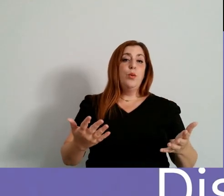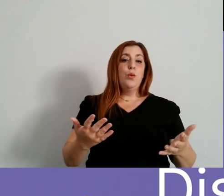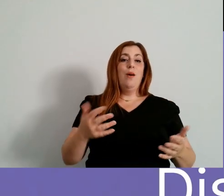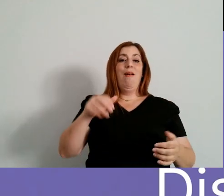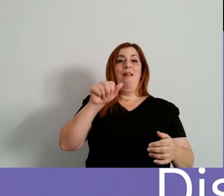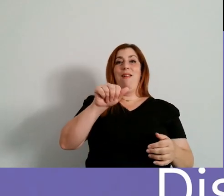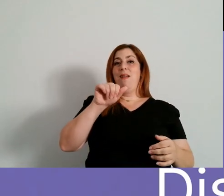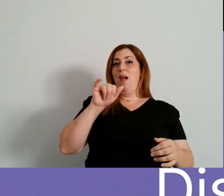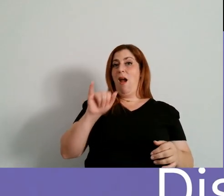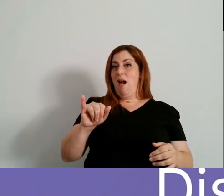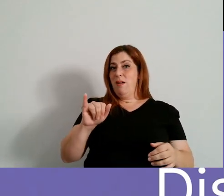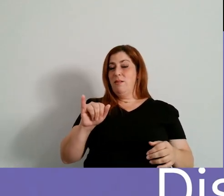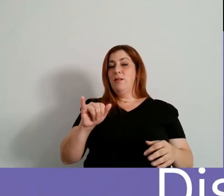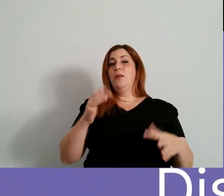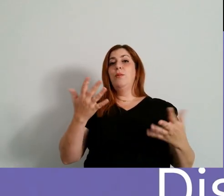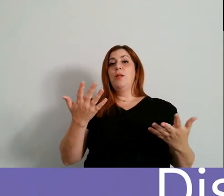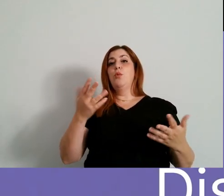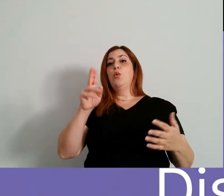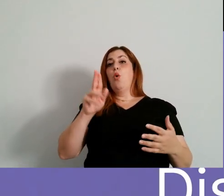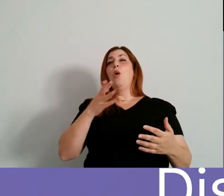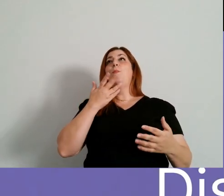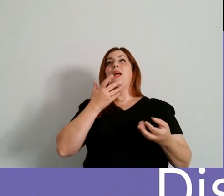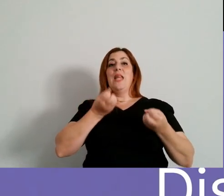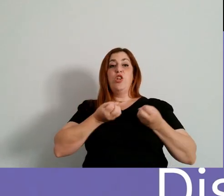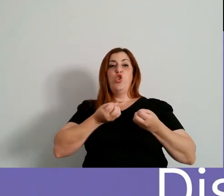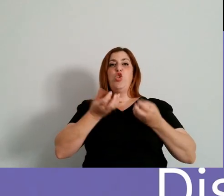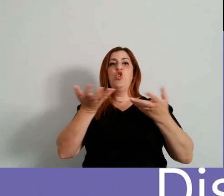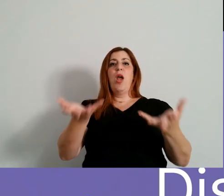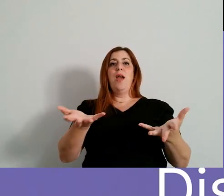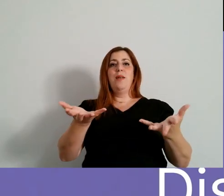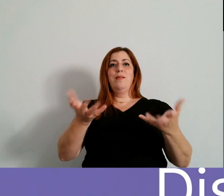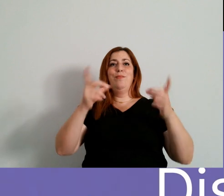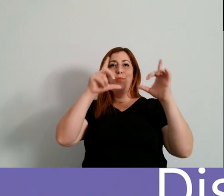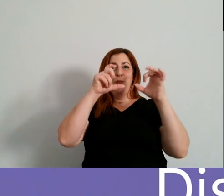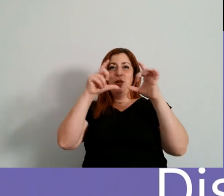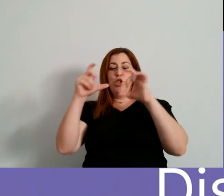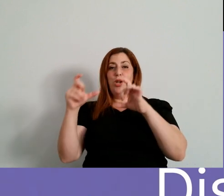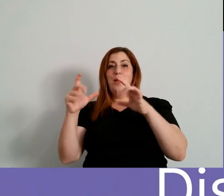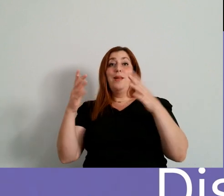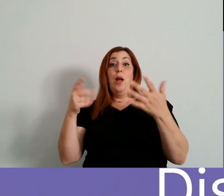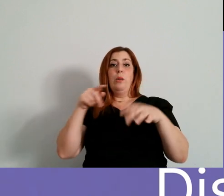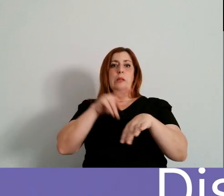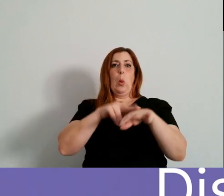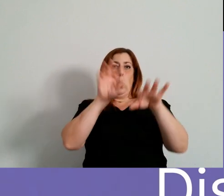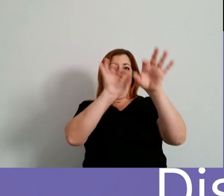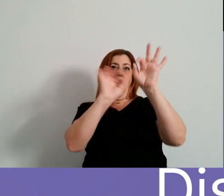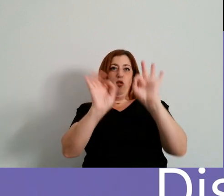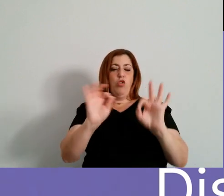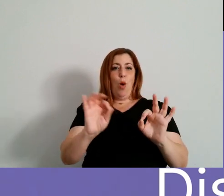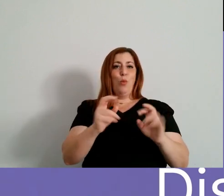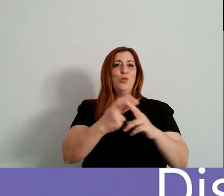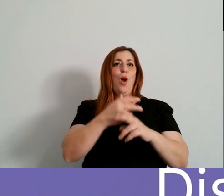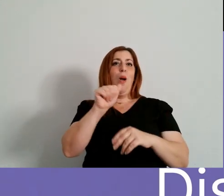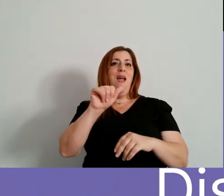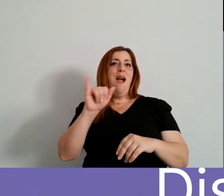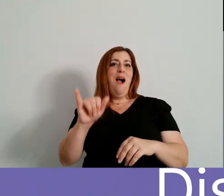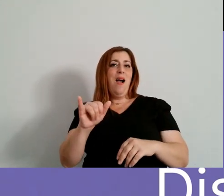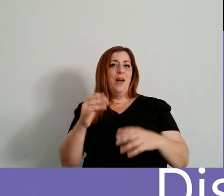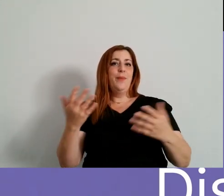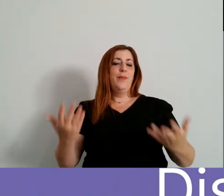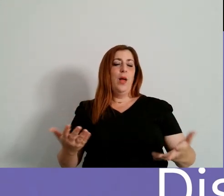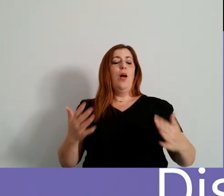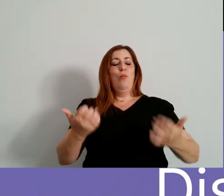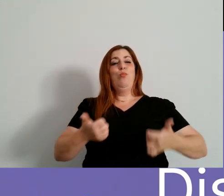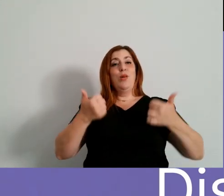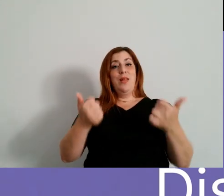mind, for example, when sharing pictures, that these things can be manipulated in certain ways nowadays. Being able